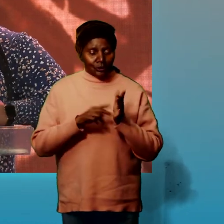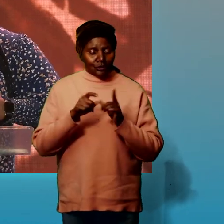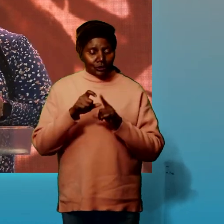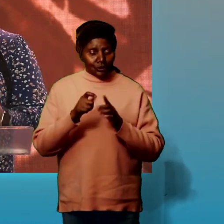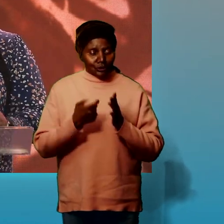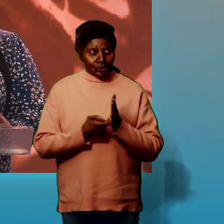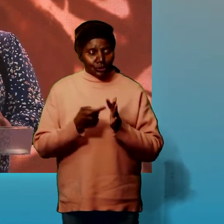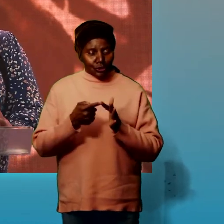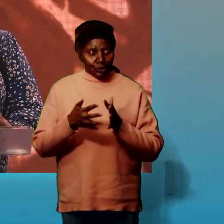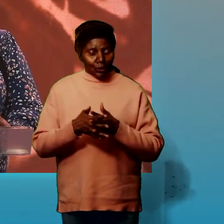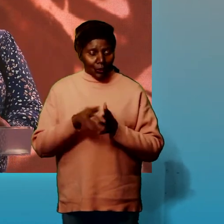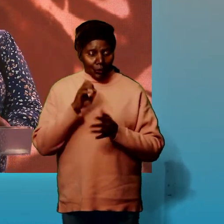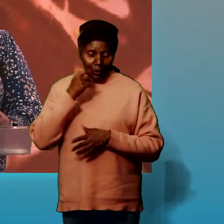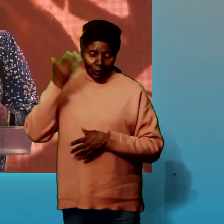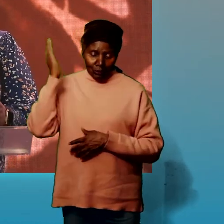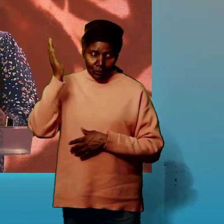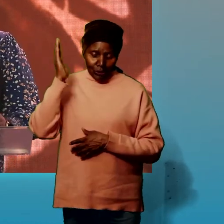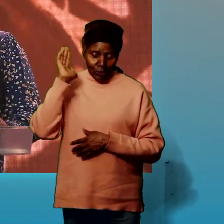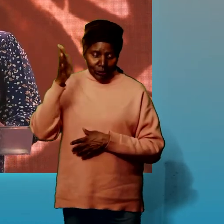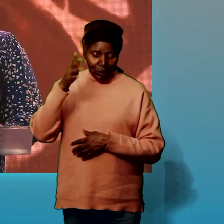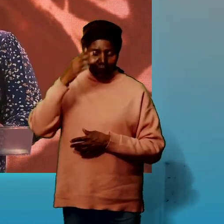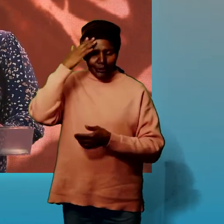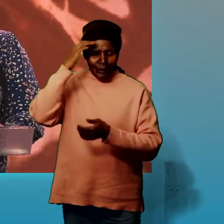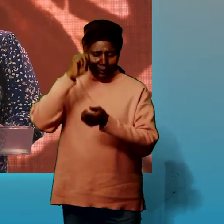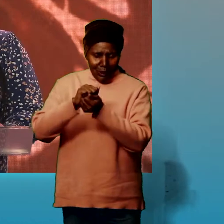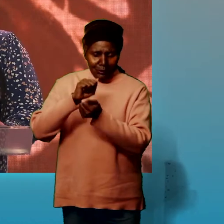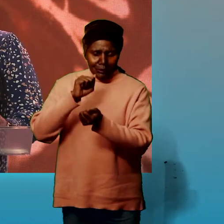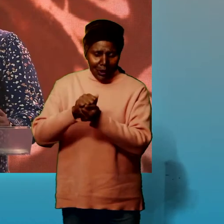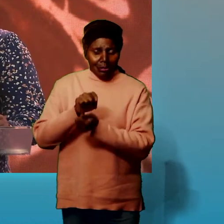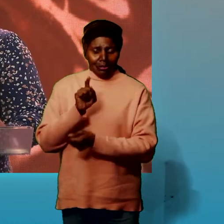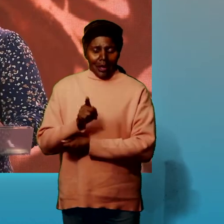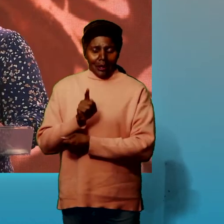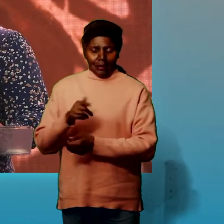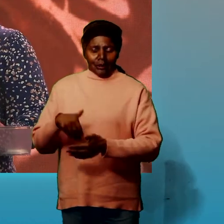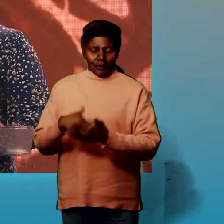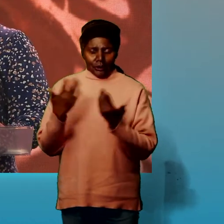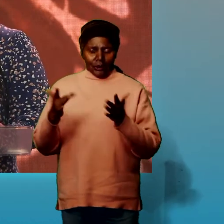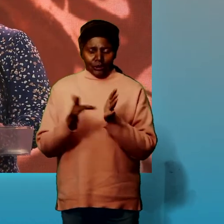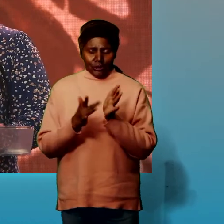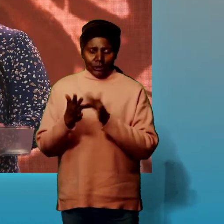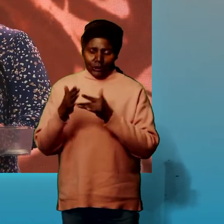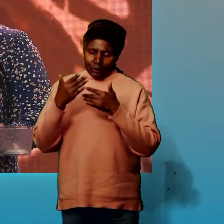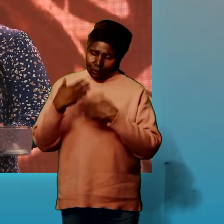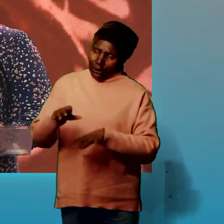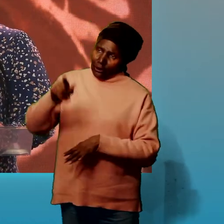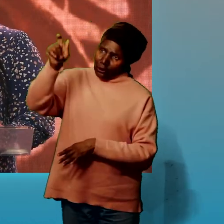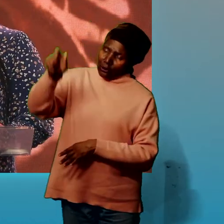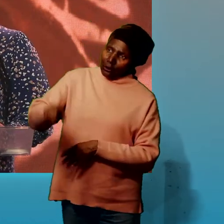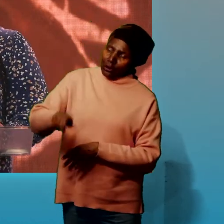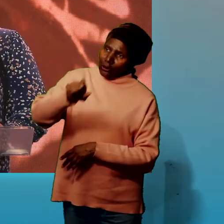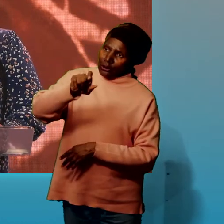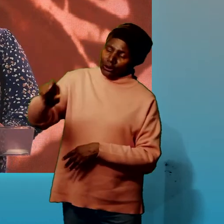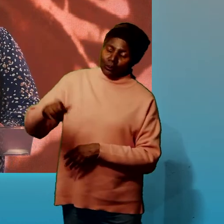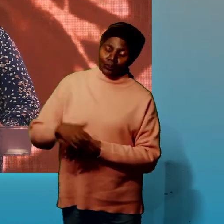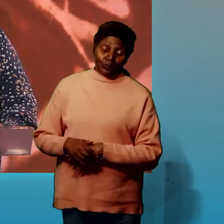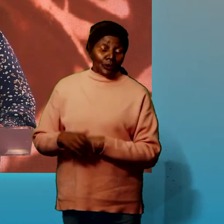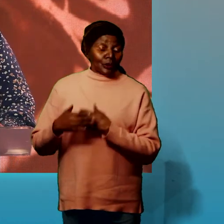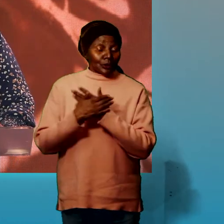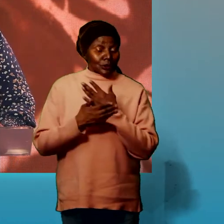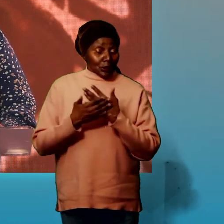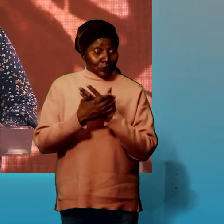will be remembering that that was the day that Jesus went to the cross. On the